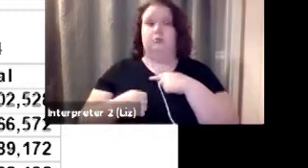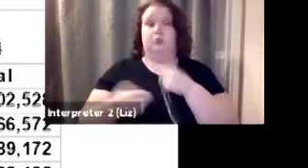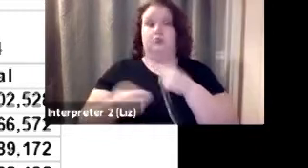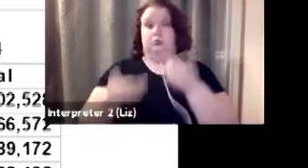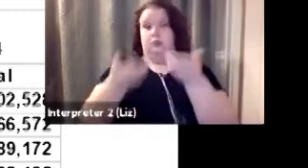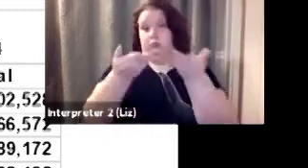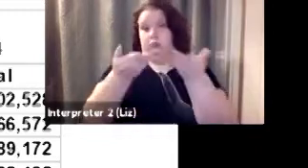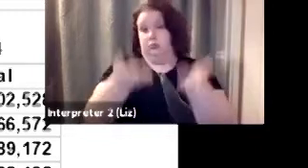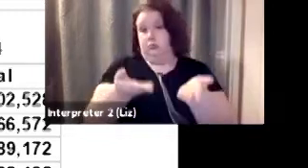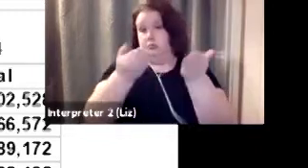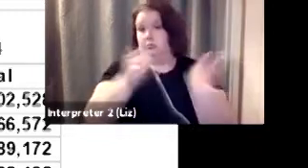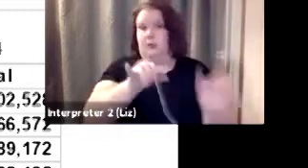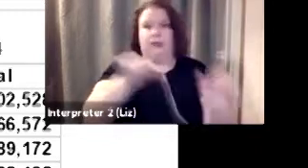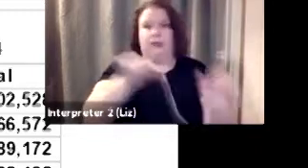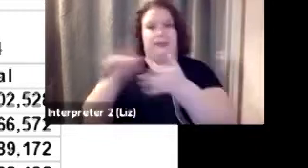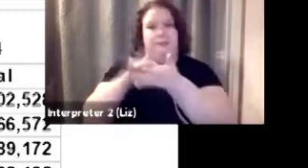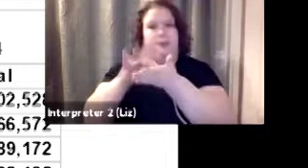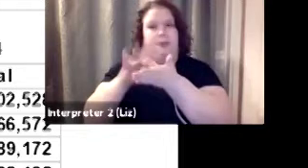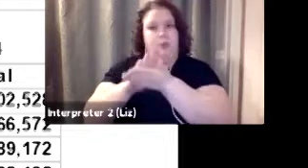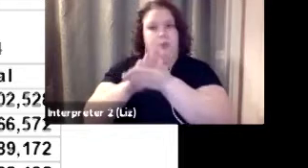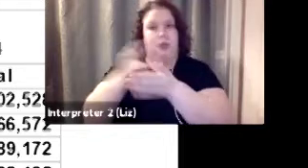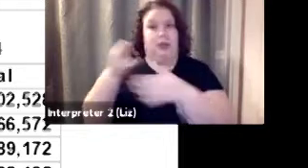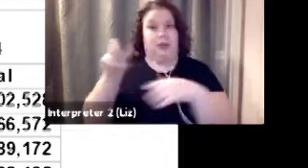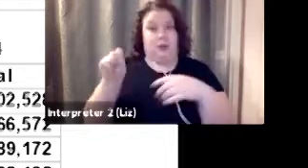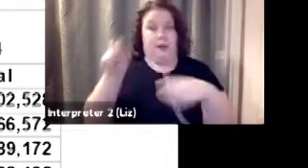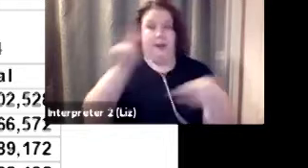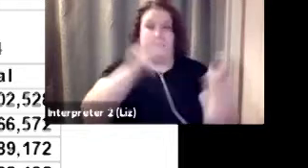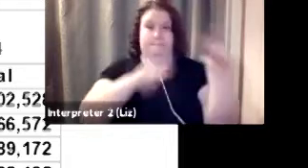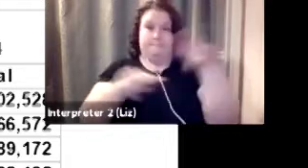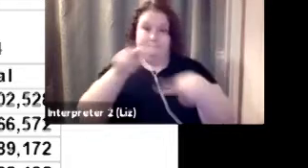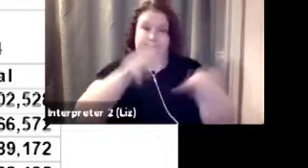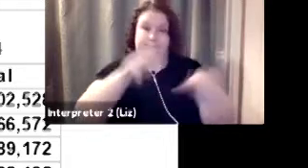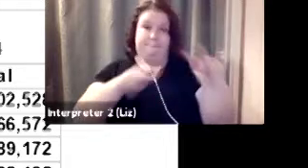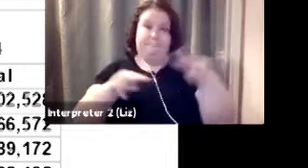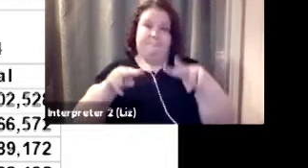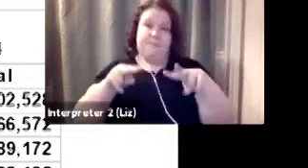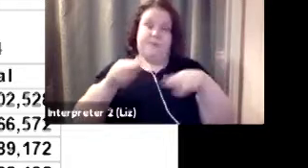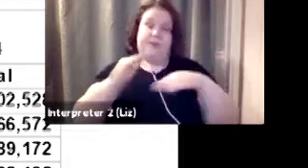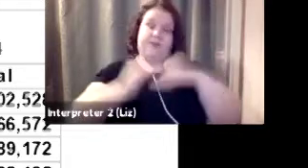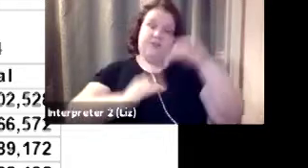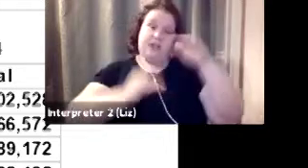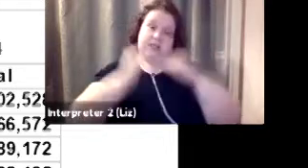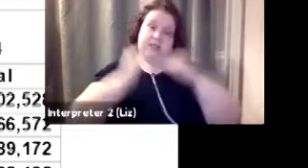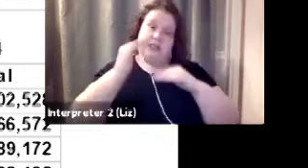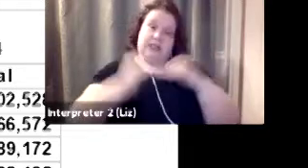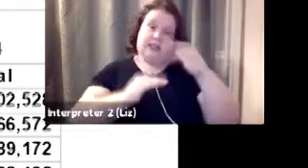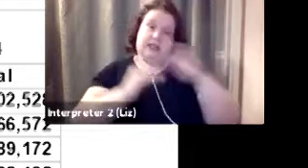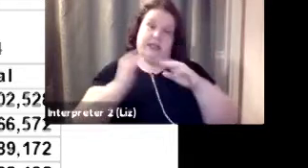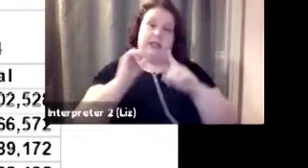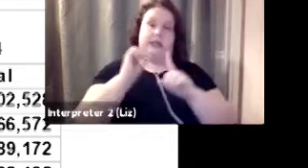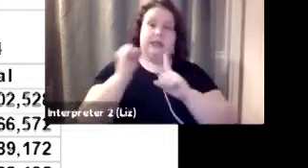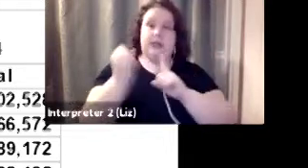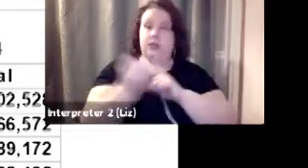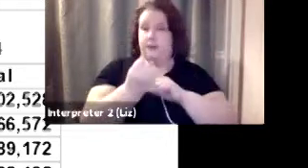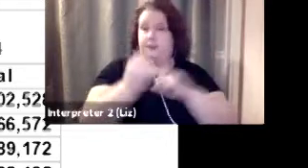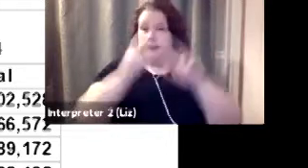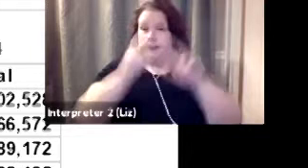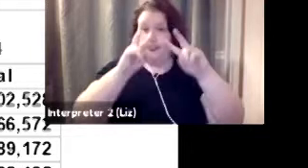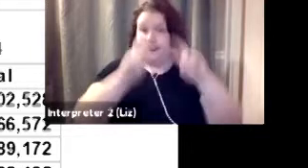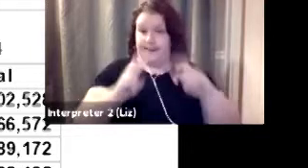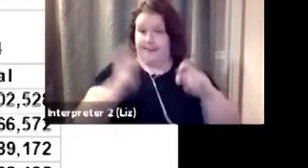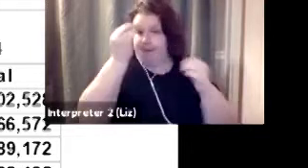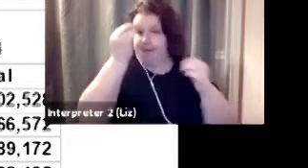high school campuses, we're looking at the facility condition assessments data and what it's telling us here across the 15 year period.